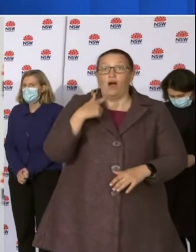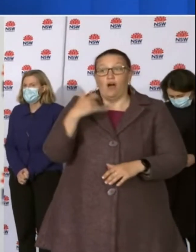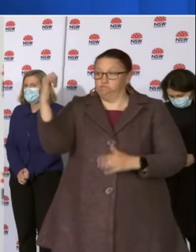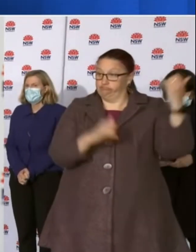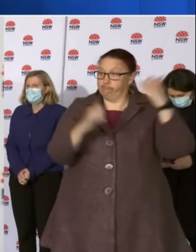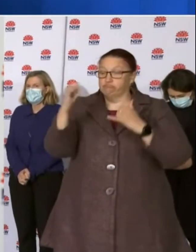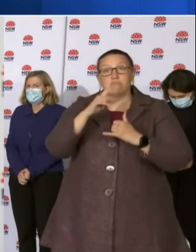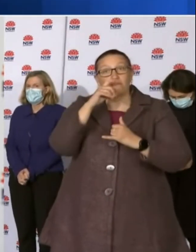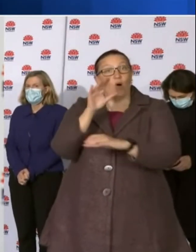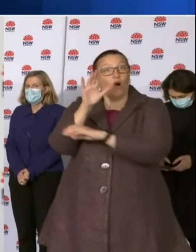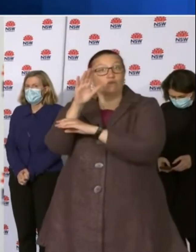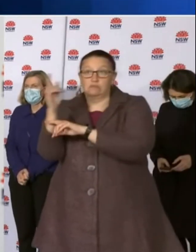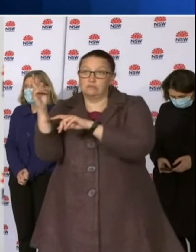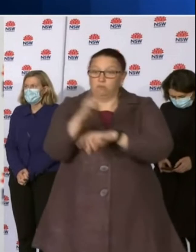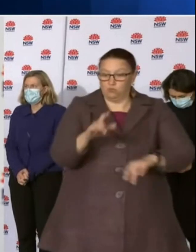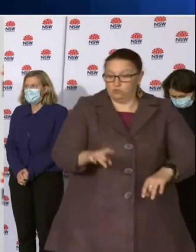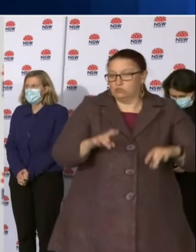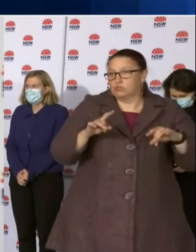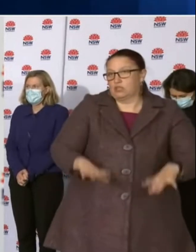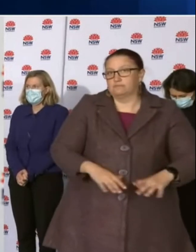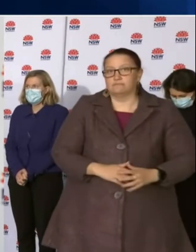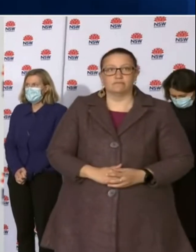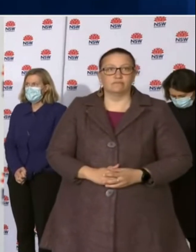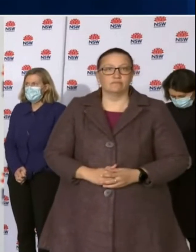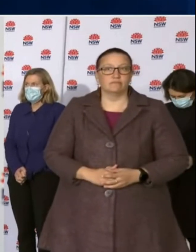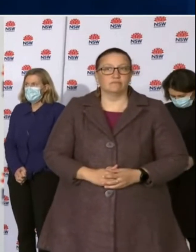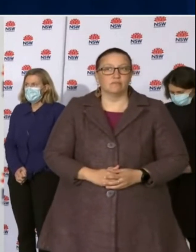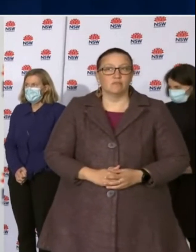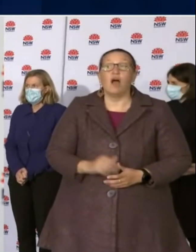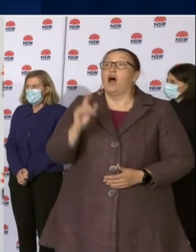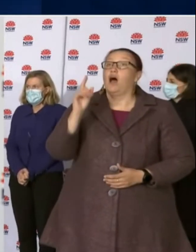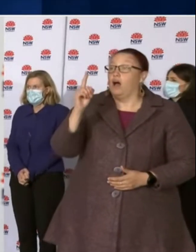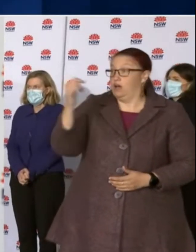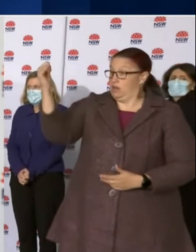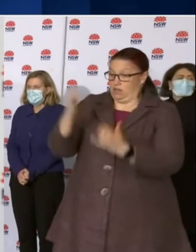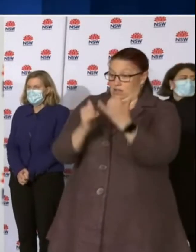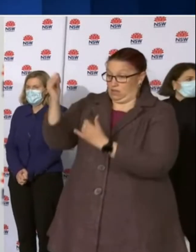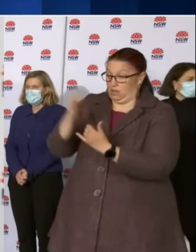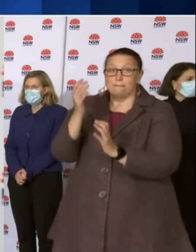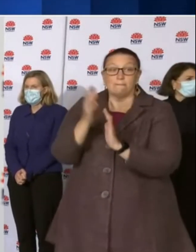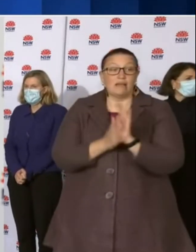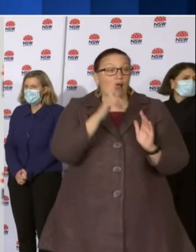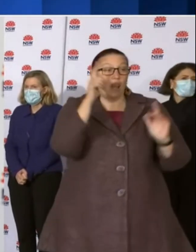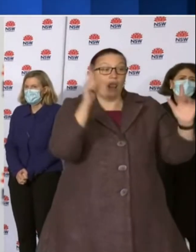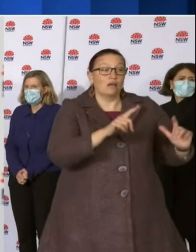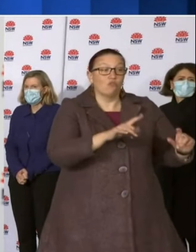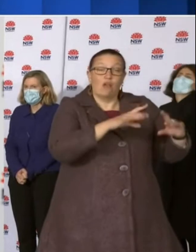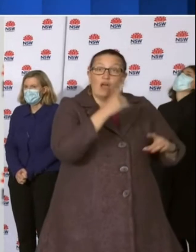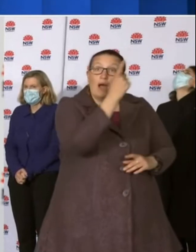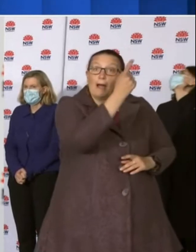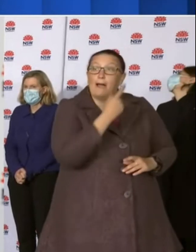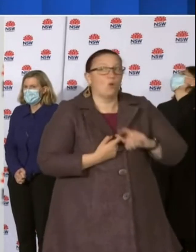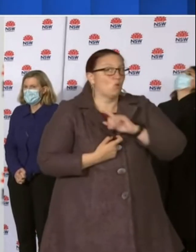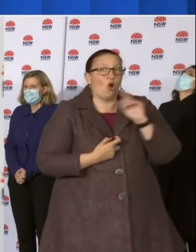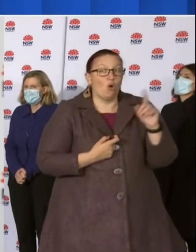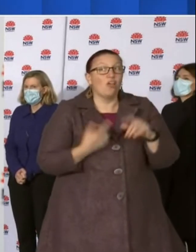going to impede on the number of Australians coming back. So if they can make arrangements to do that, and they can provide at their cost